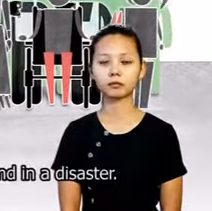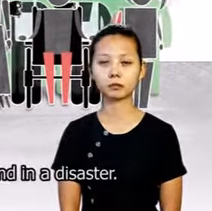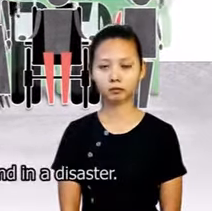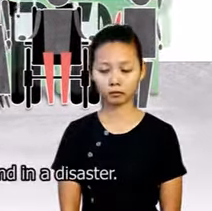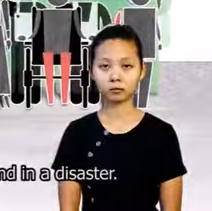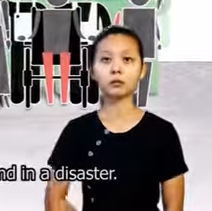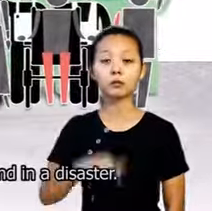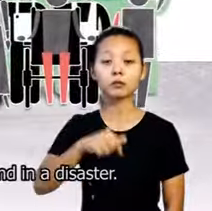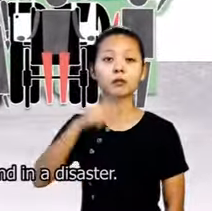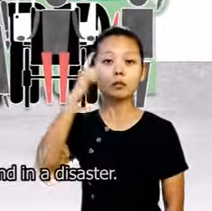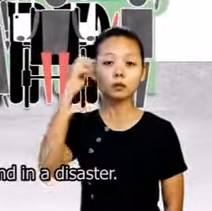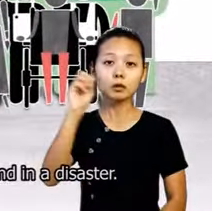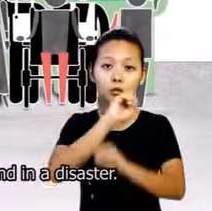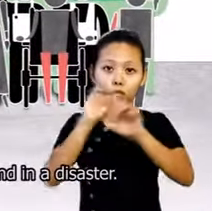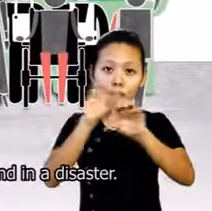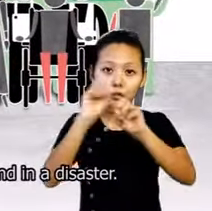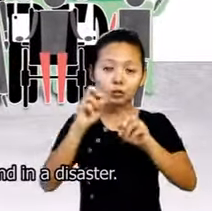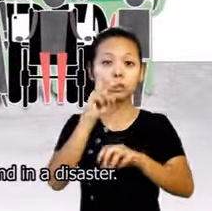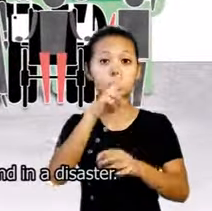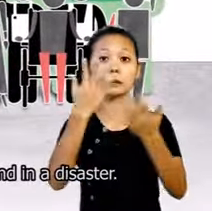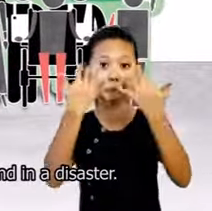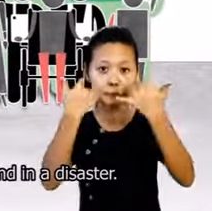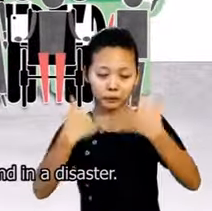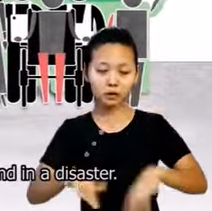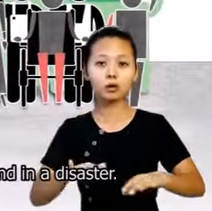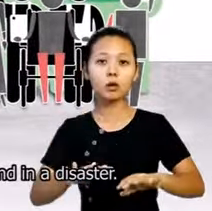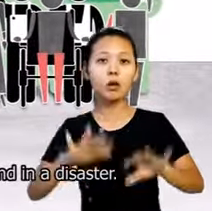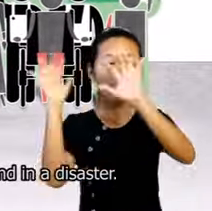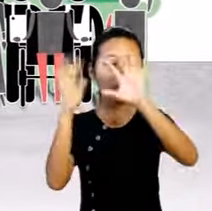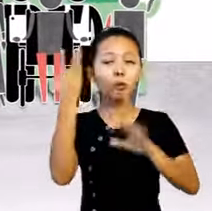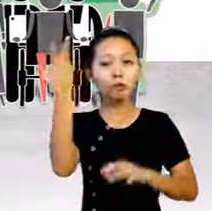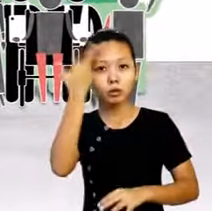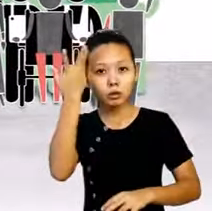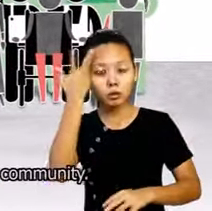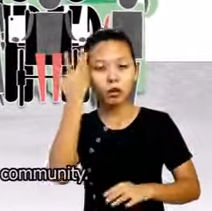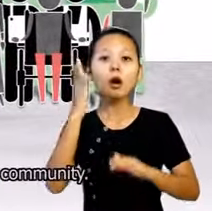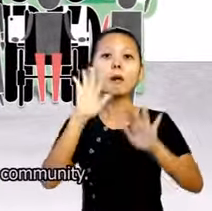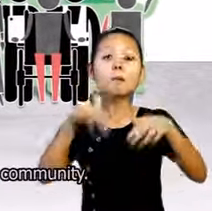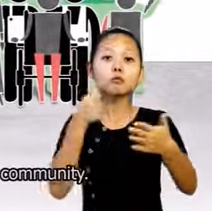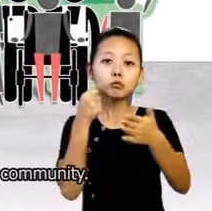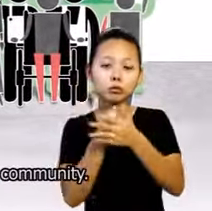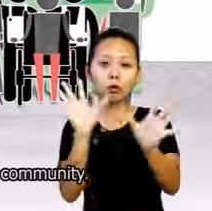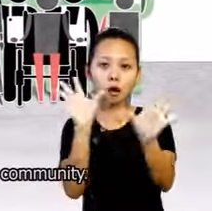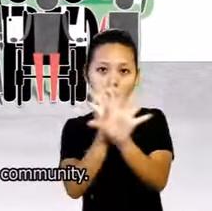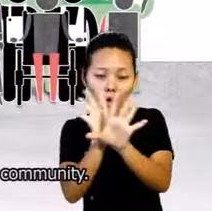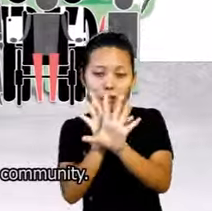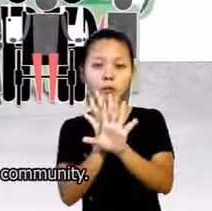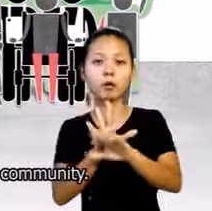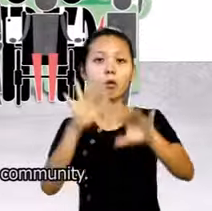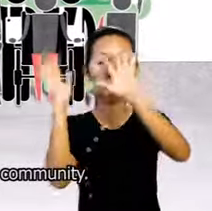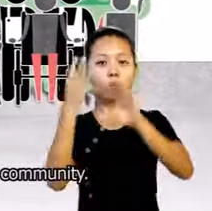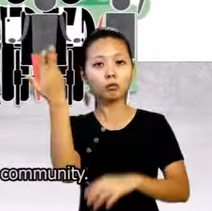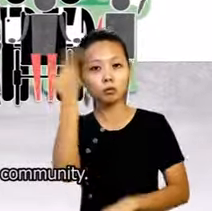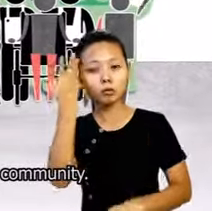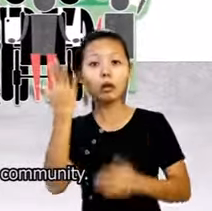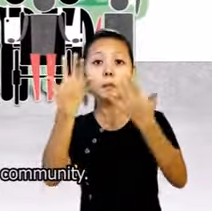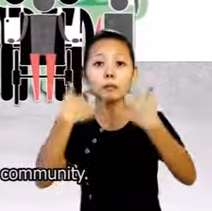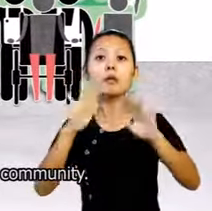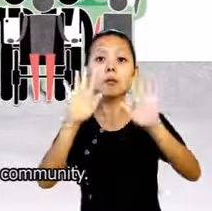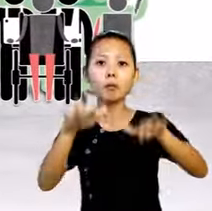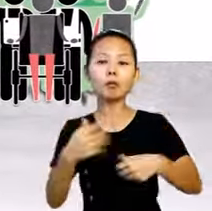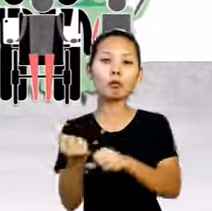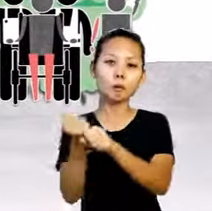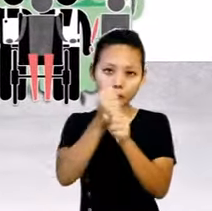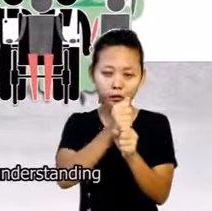We believe that no one should be left behind in a disaster. Inclusion increases the strength of the